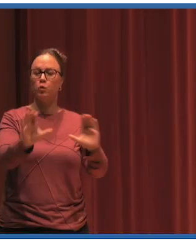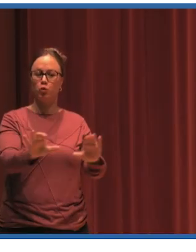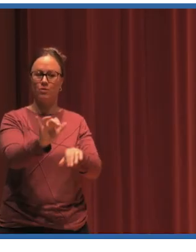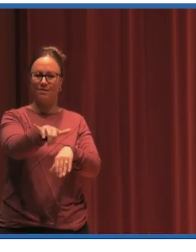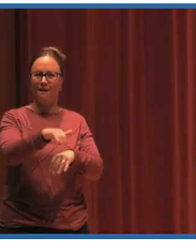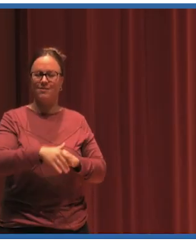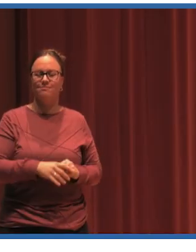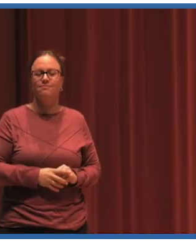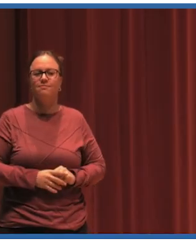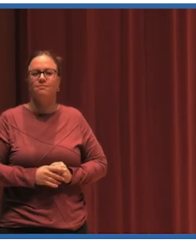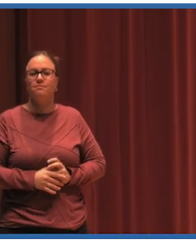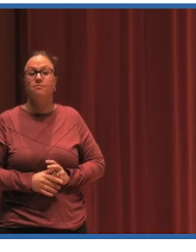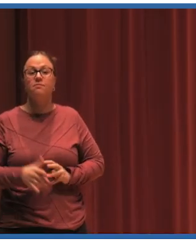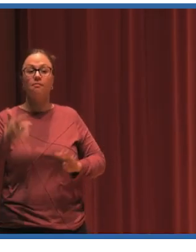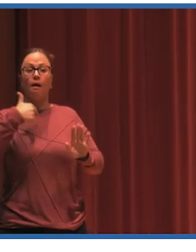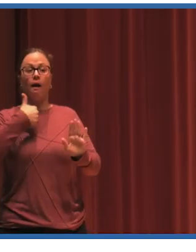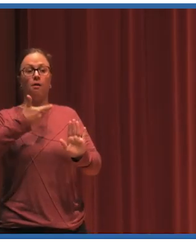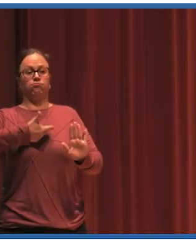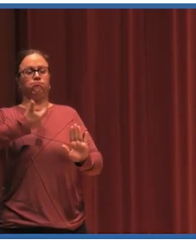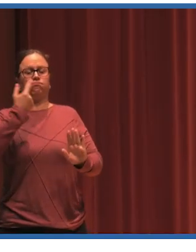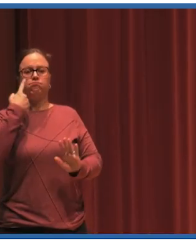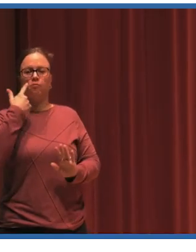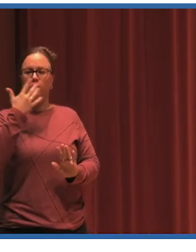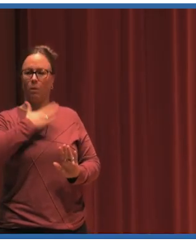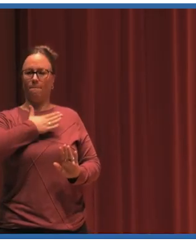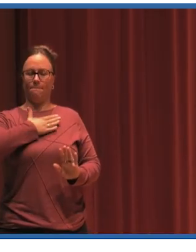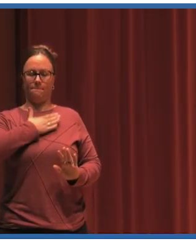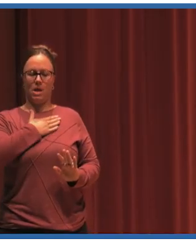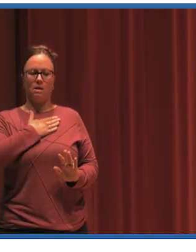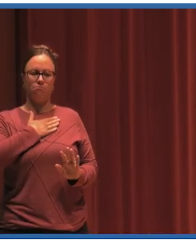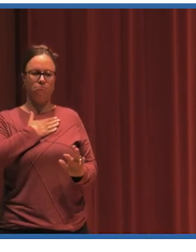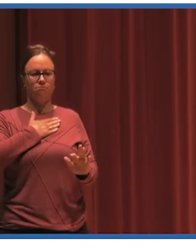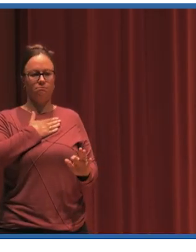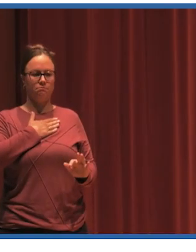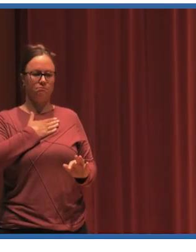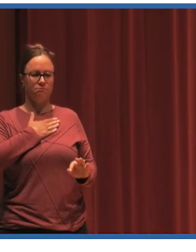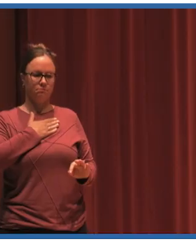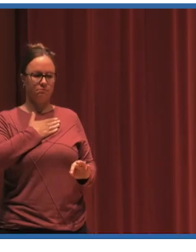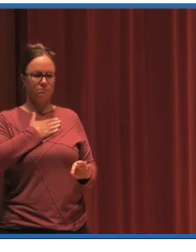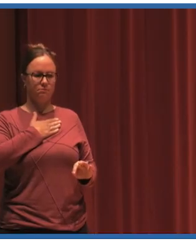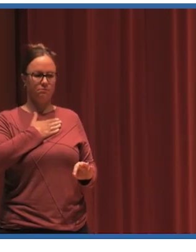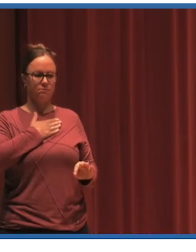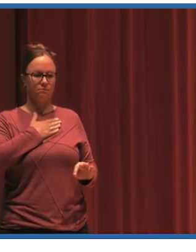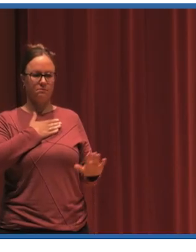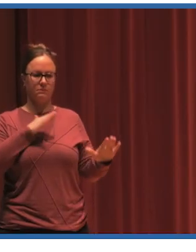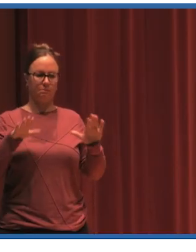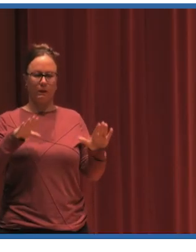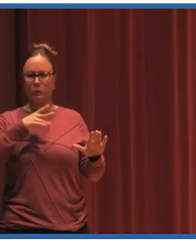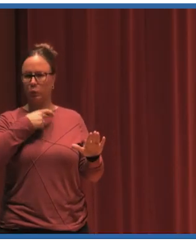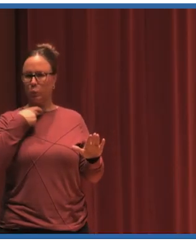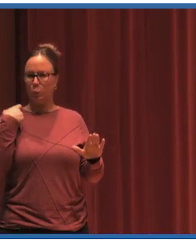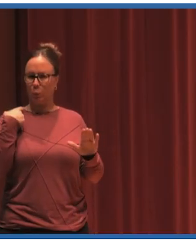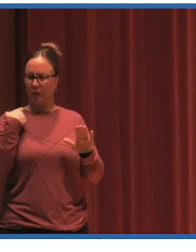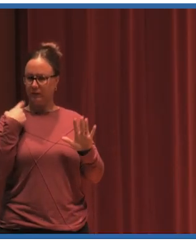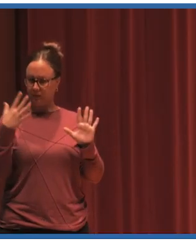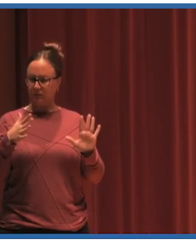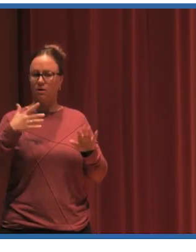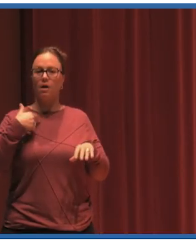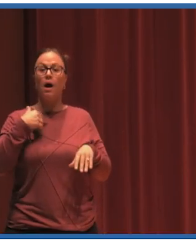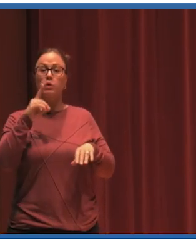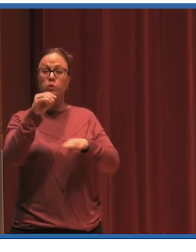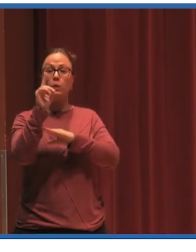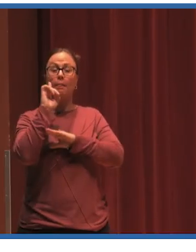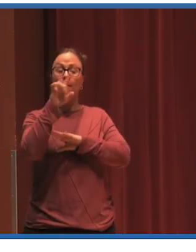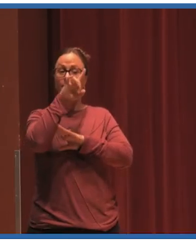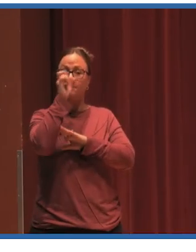that. I personally, for my kind of, balancing of risk assessment, I do think that because